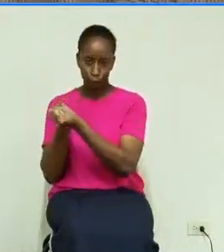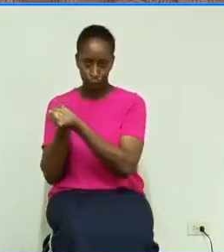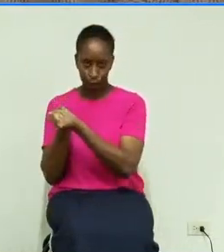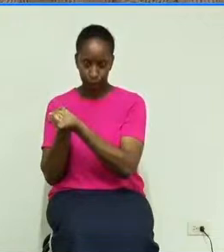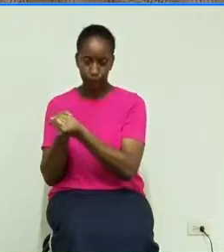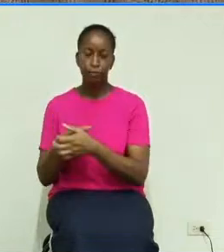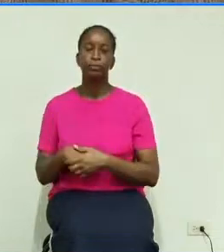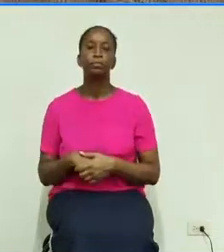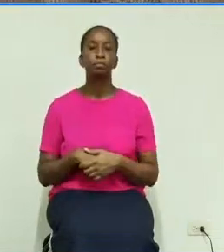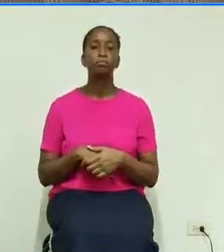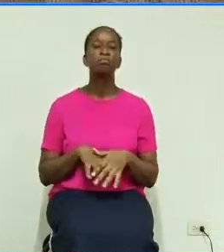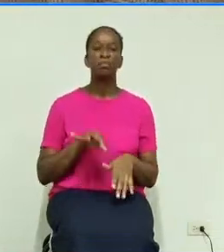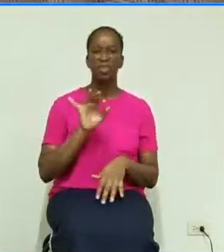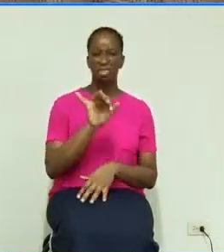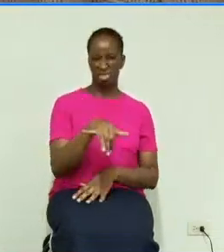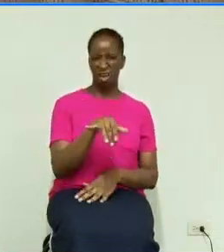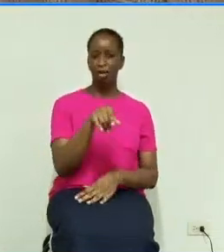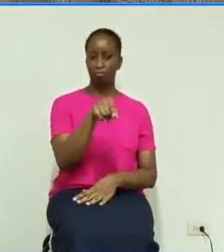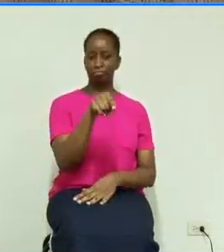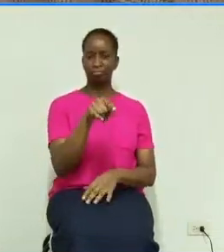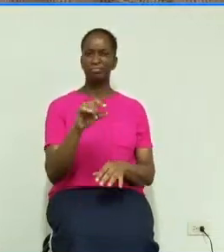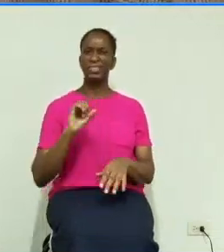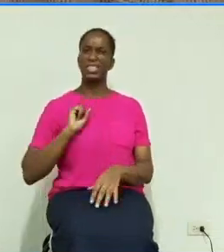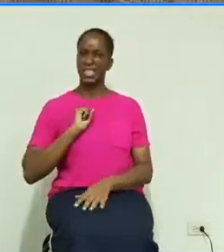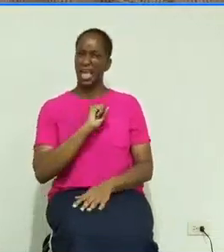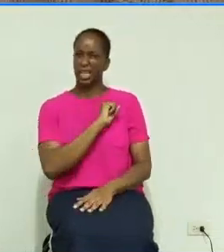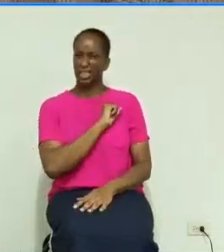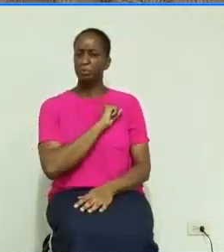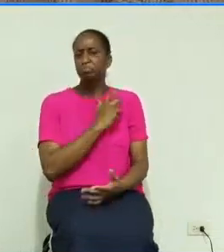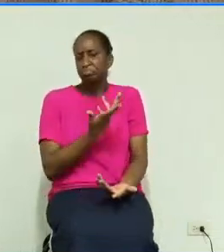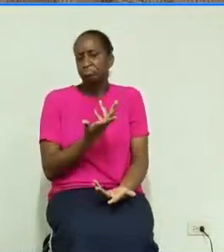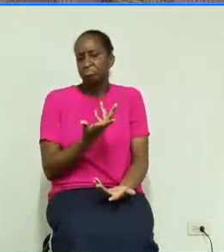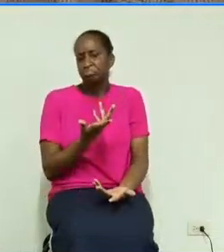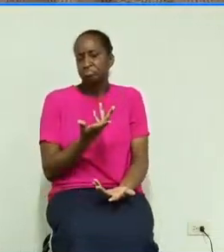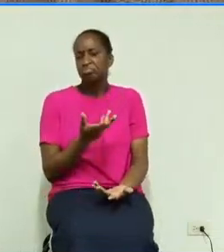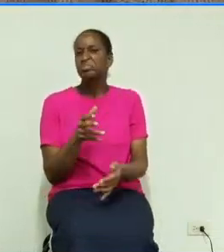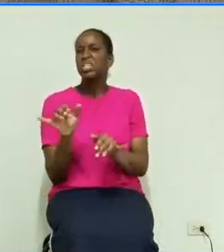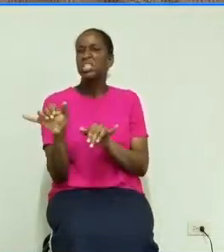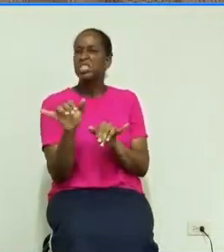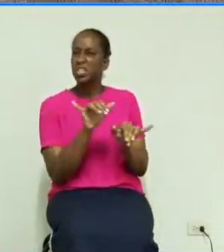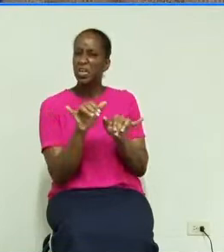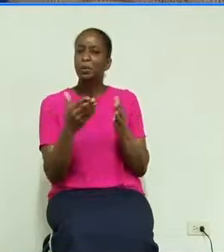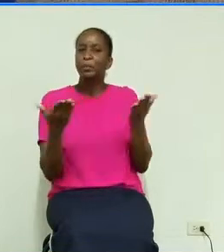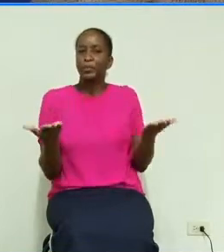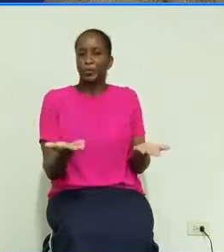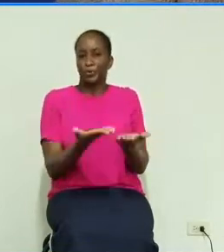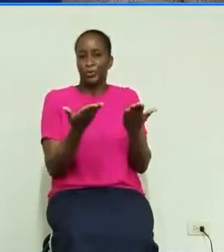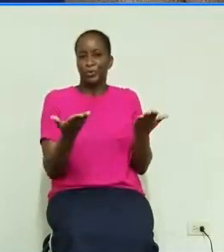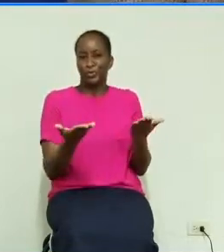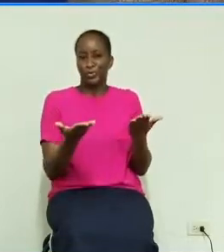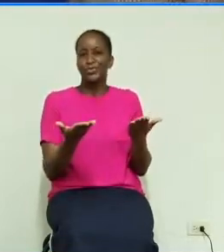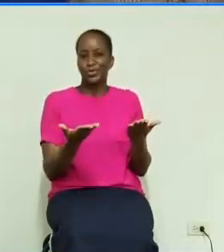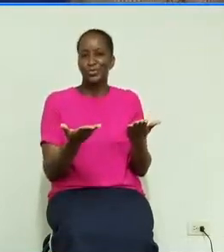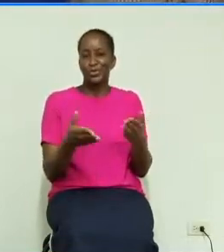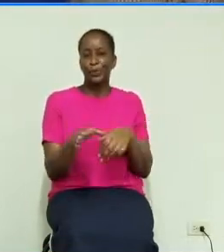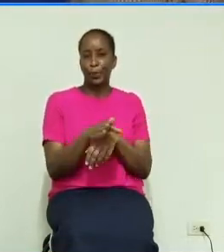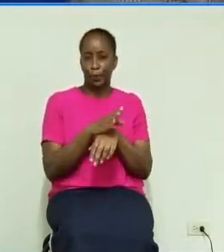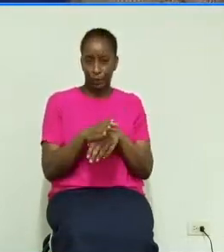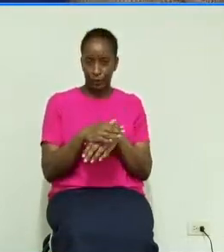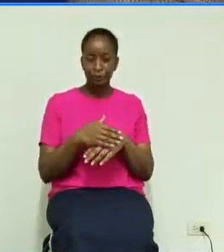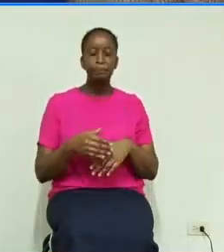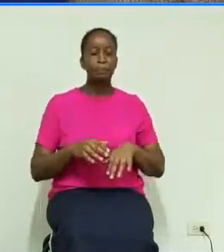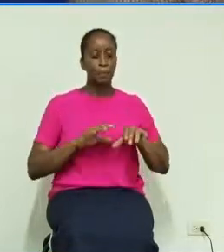chamber, is very similar to what currently obtains in Barbados. Then there's another type of